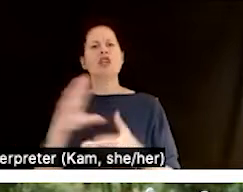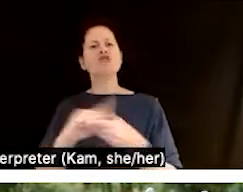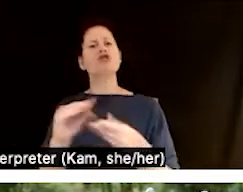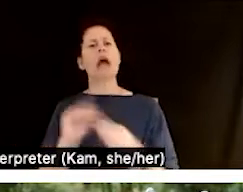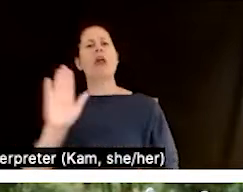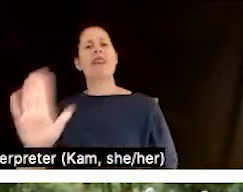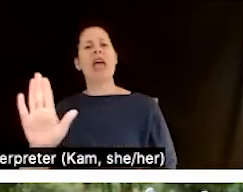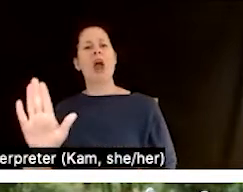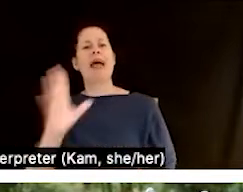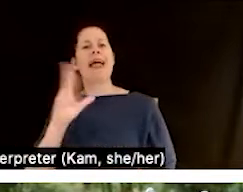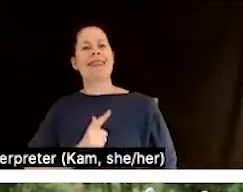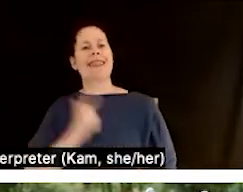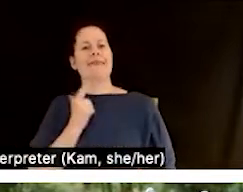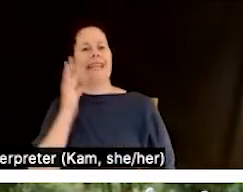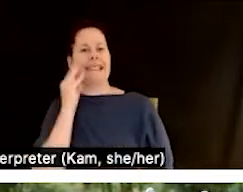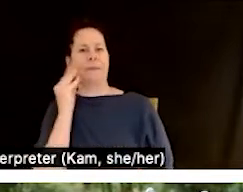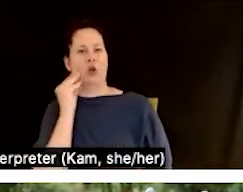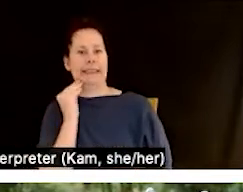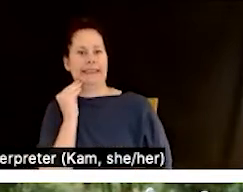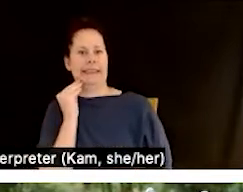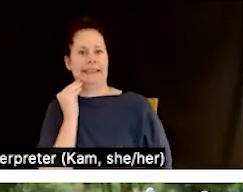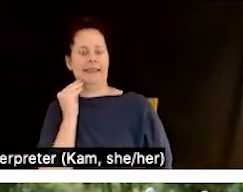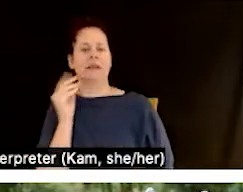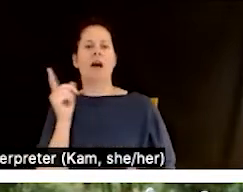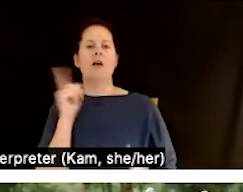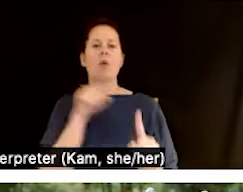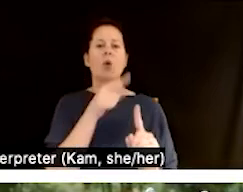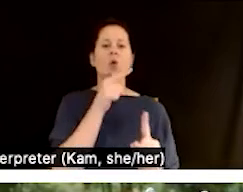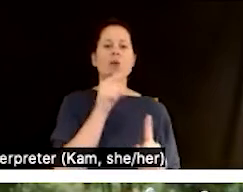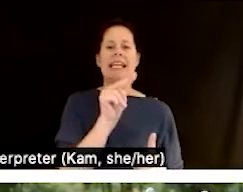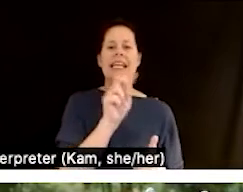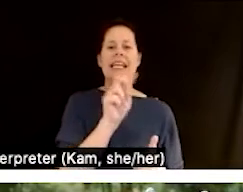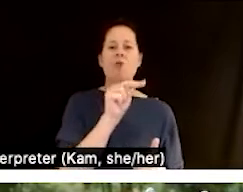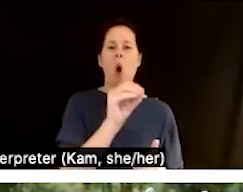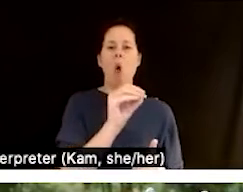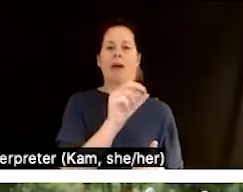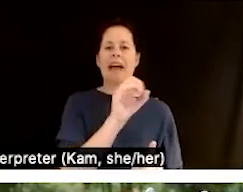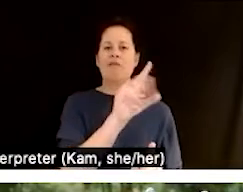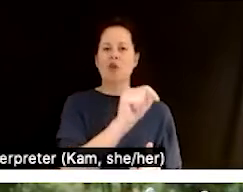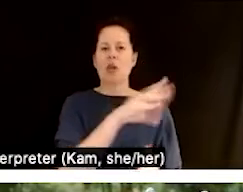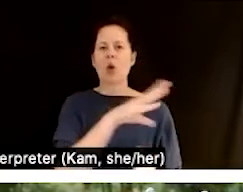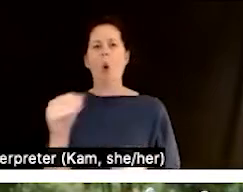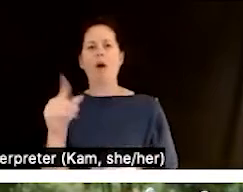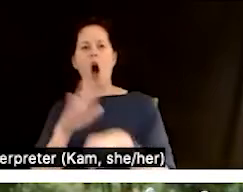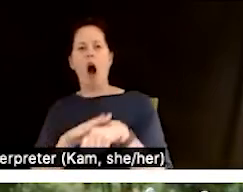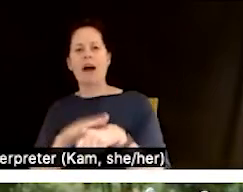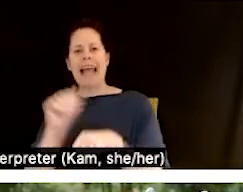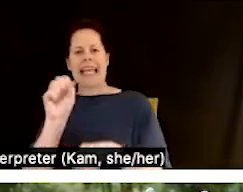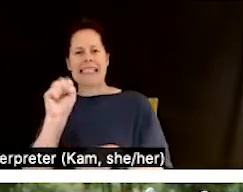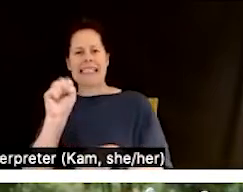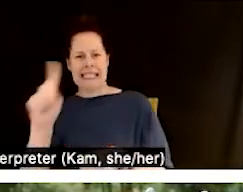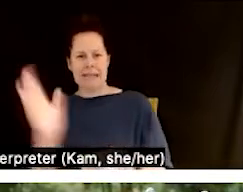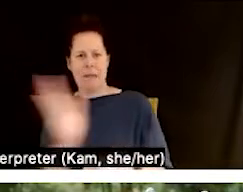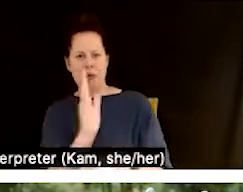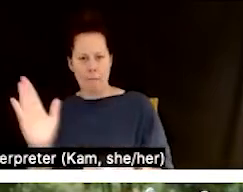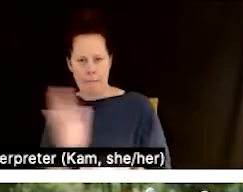with neurodivergence or on the autism spectrum. And so they had a number of key takeaways that I wanted to share with all of you. But one